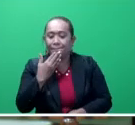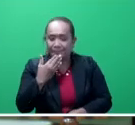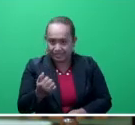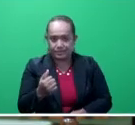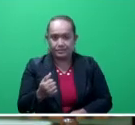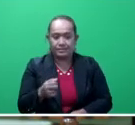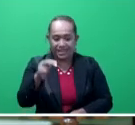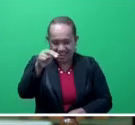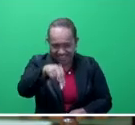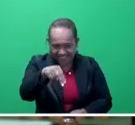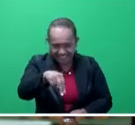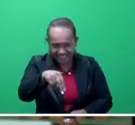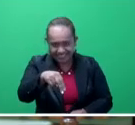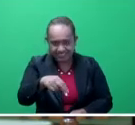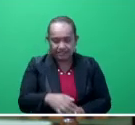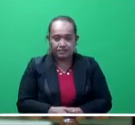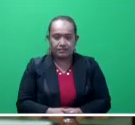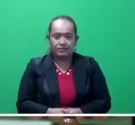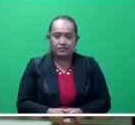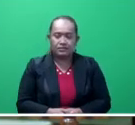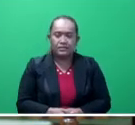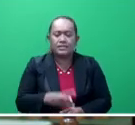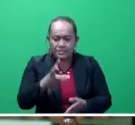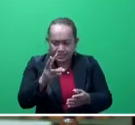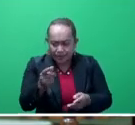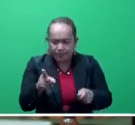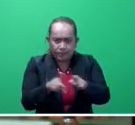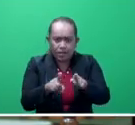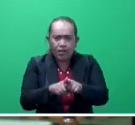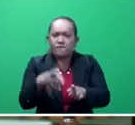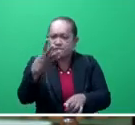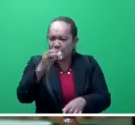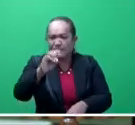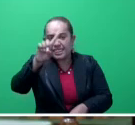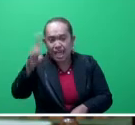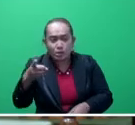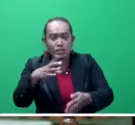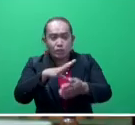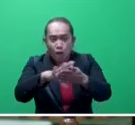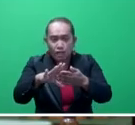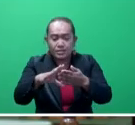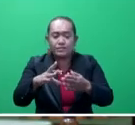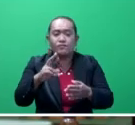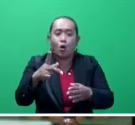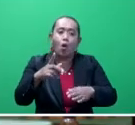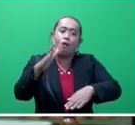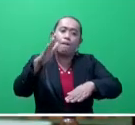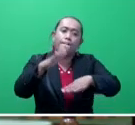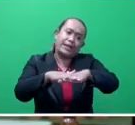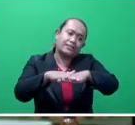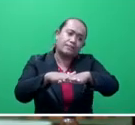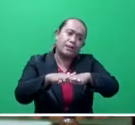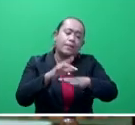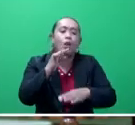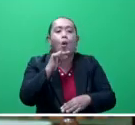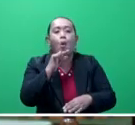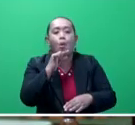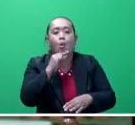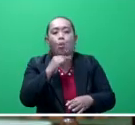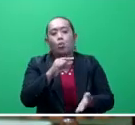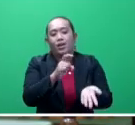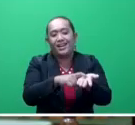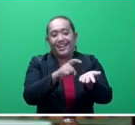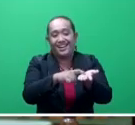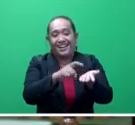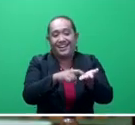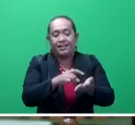than $50,000 will be eligible for maximum loan funding of $10,000. Small businesses with annual turnover